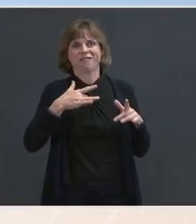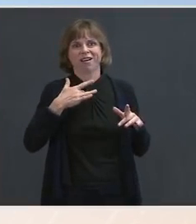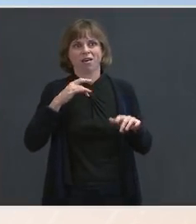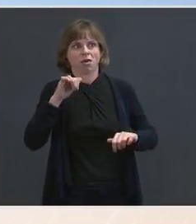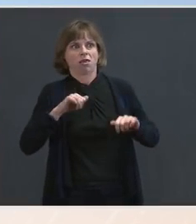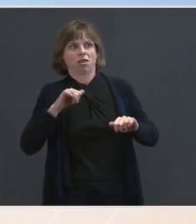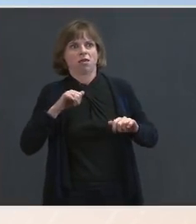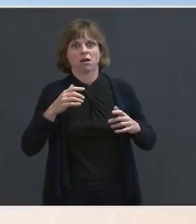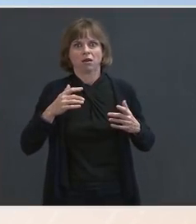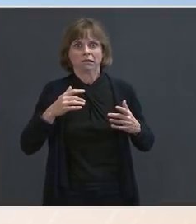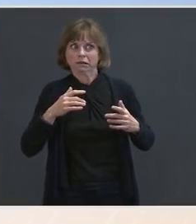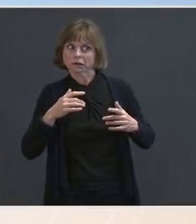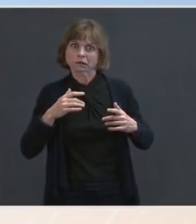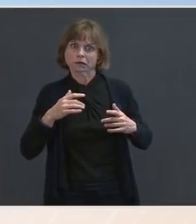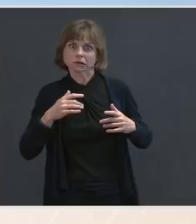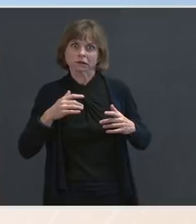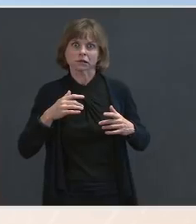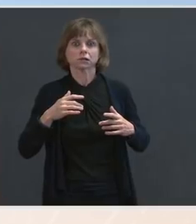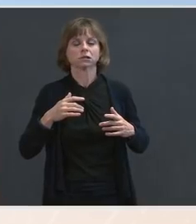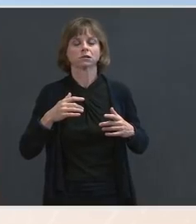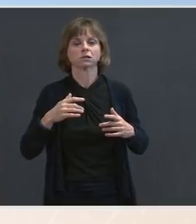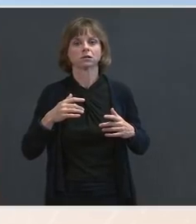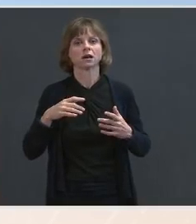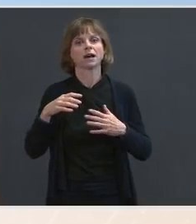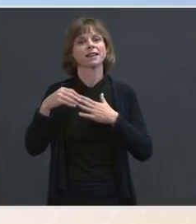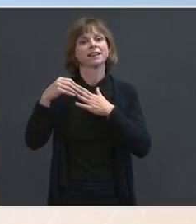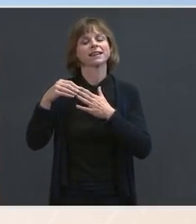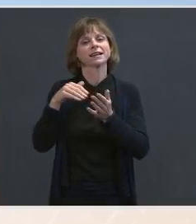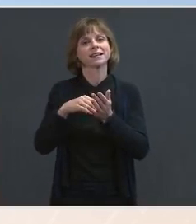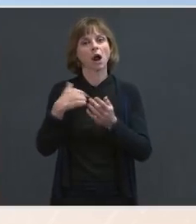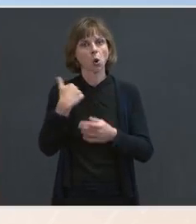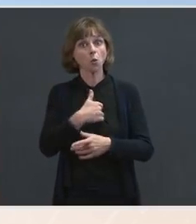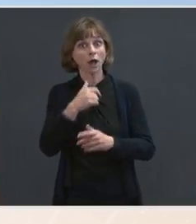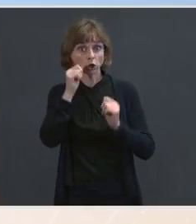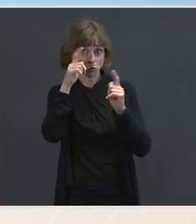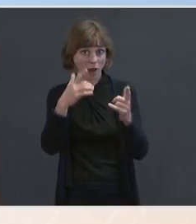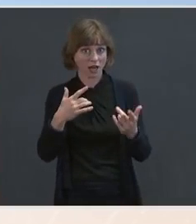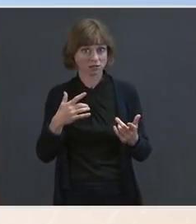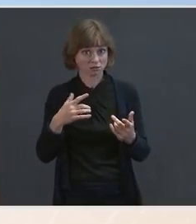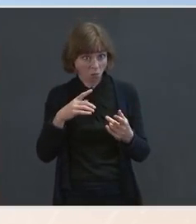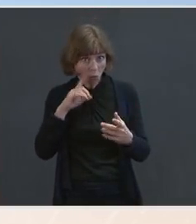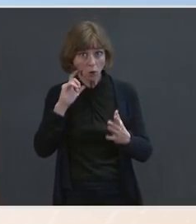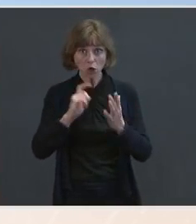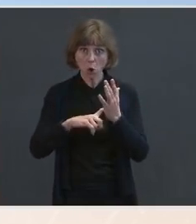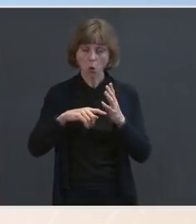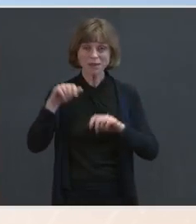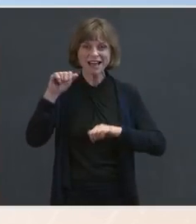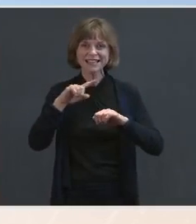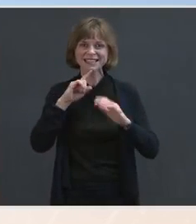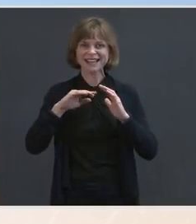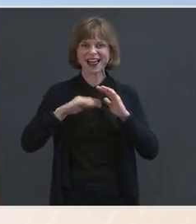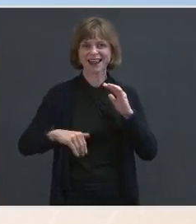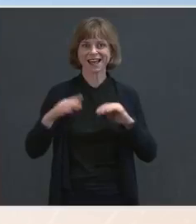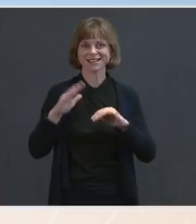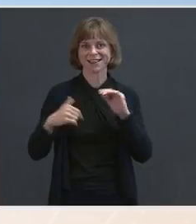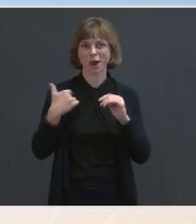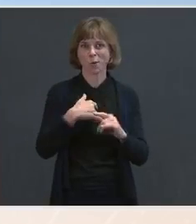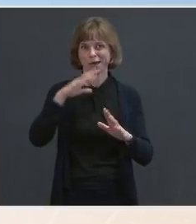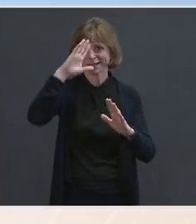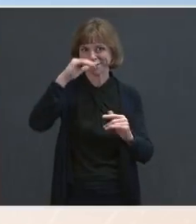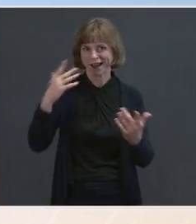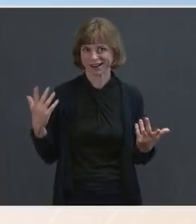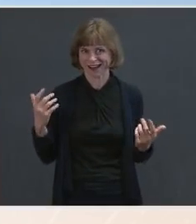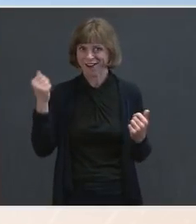in fact, we're surprised that hesitancy is less than we feared. Now, that doesn't mean that we're not going to confront it. But